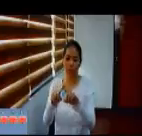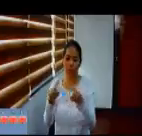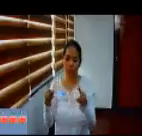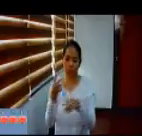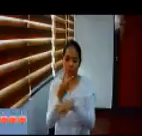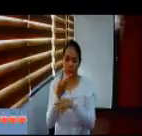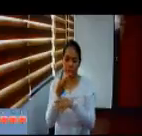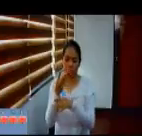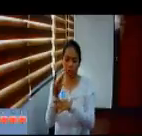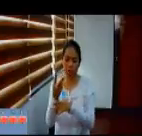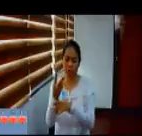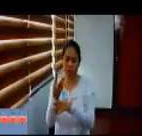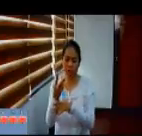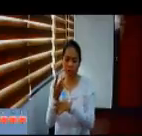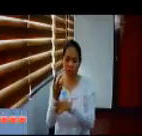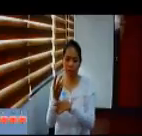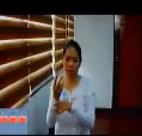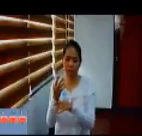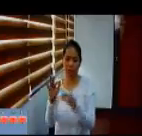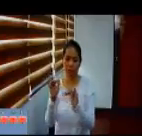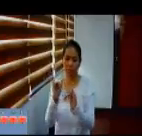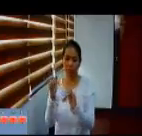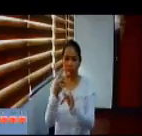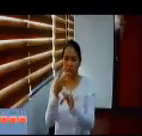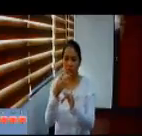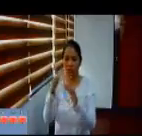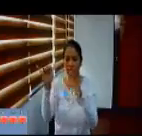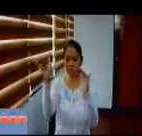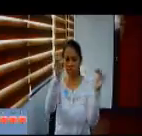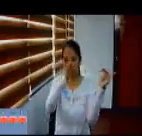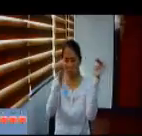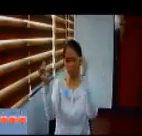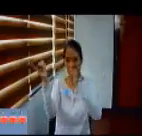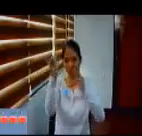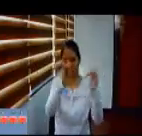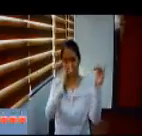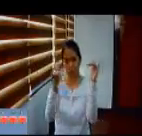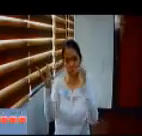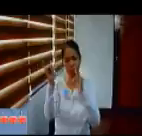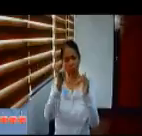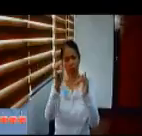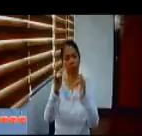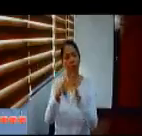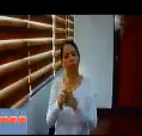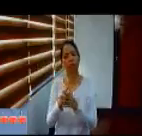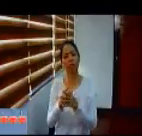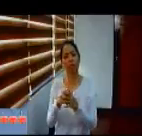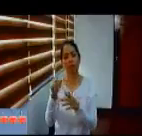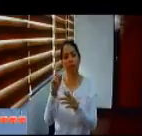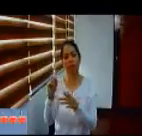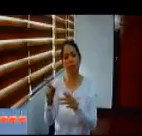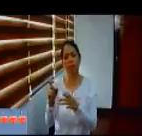seen in Yolanda or Haiyan, Your Honors, the radical